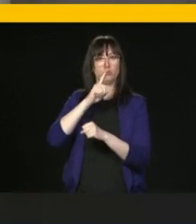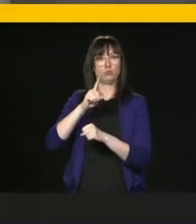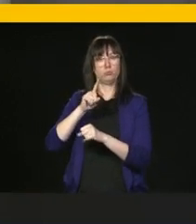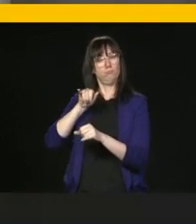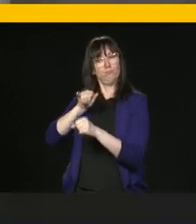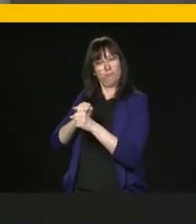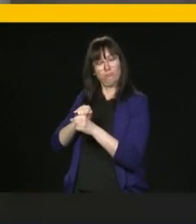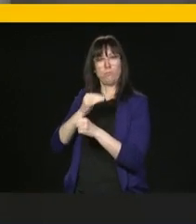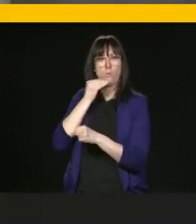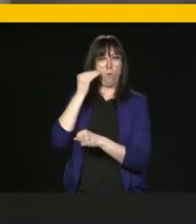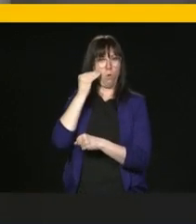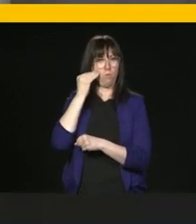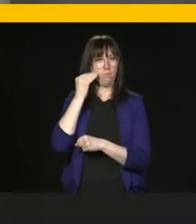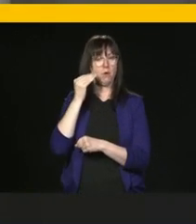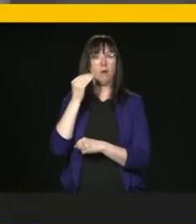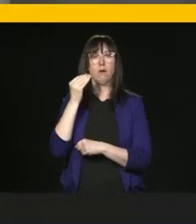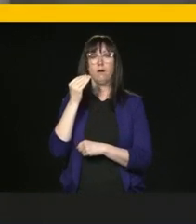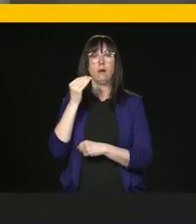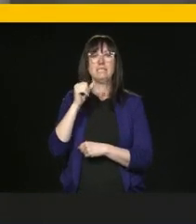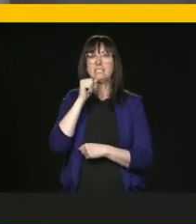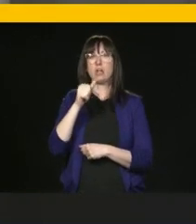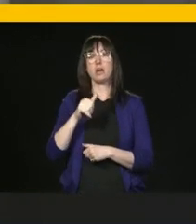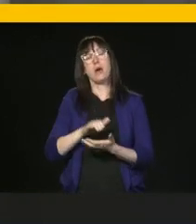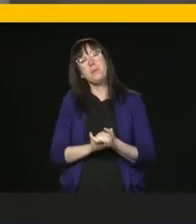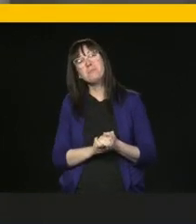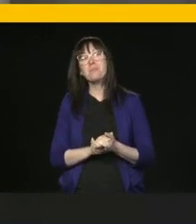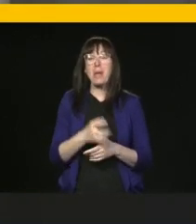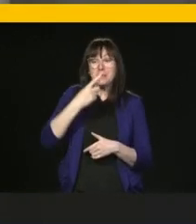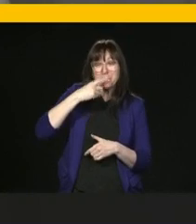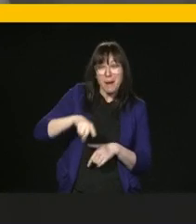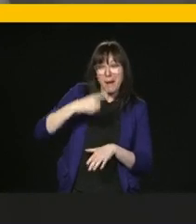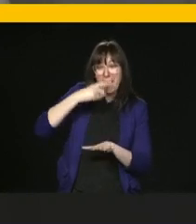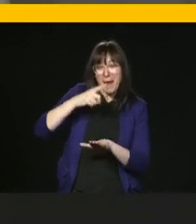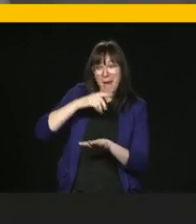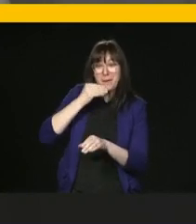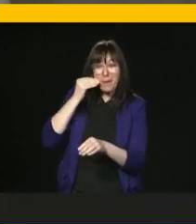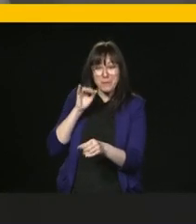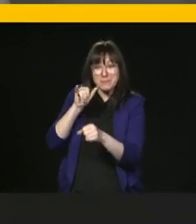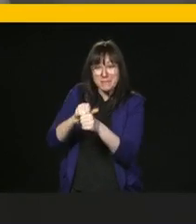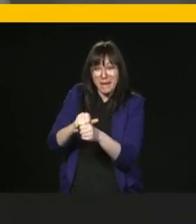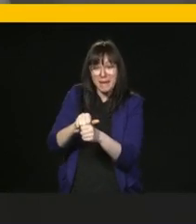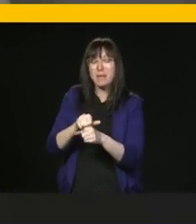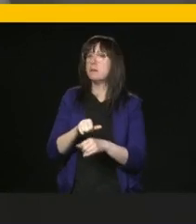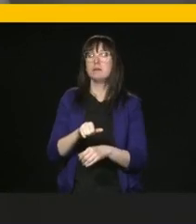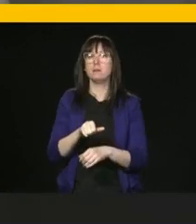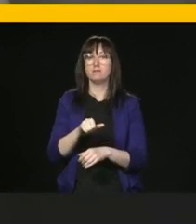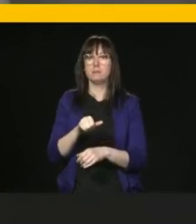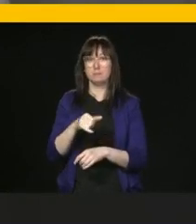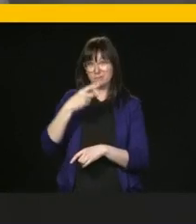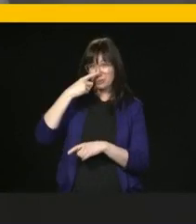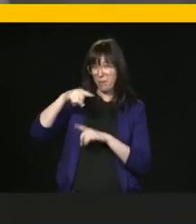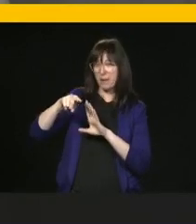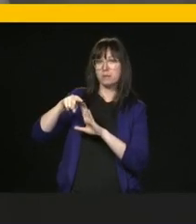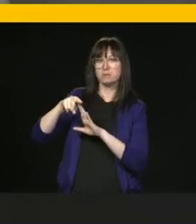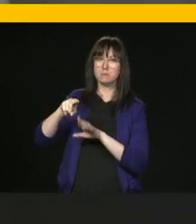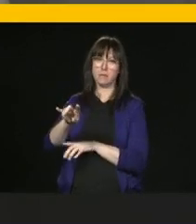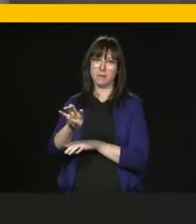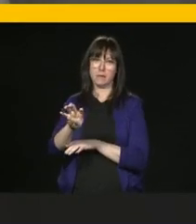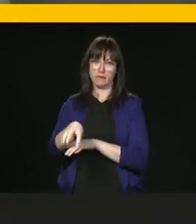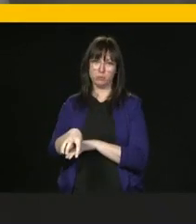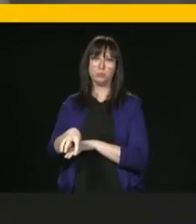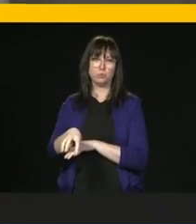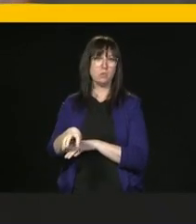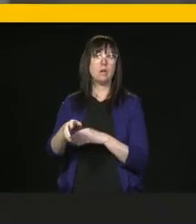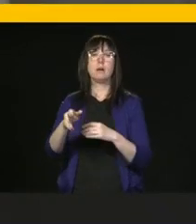this is not a nice to have in terms of people staying in their homes when they return from their March break or return as snowbirds or various